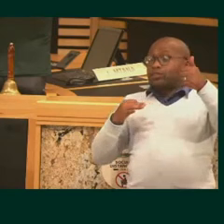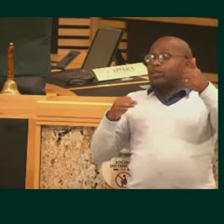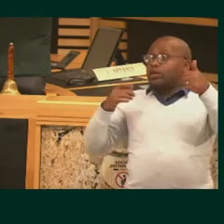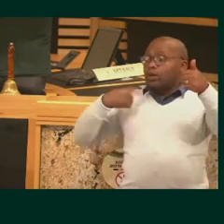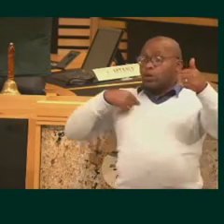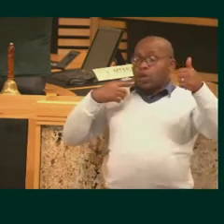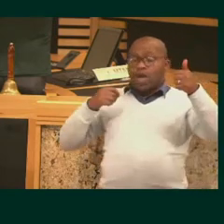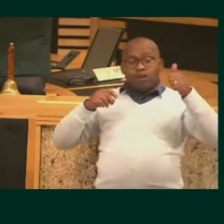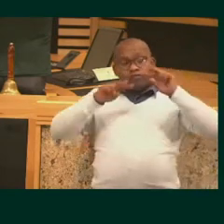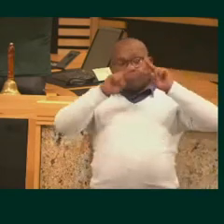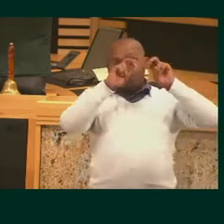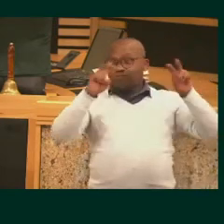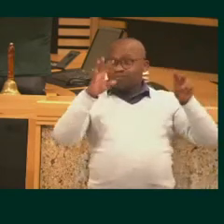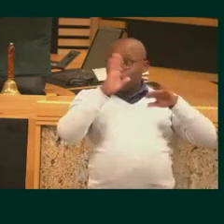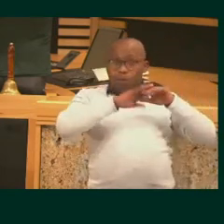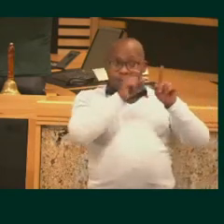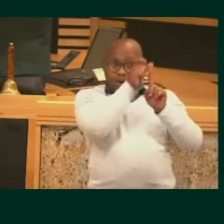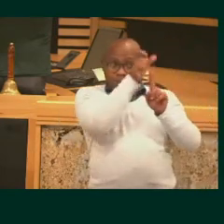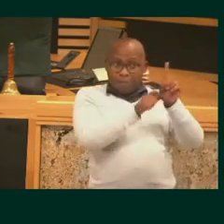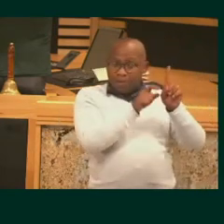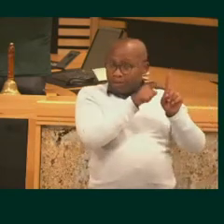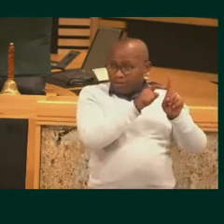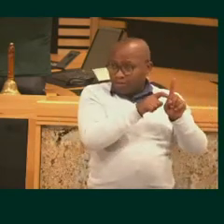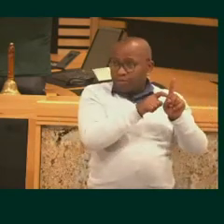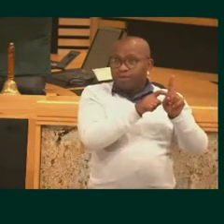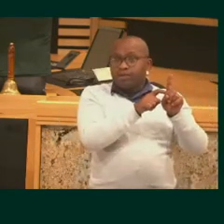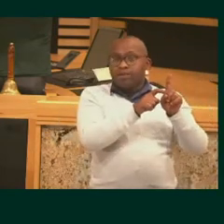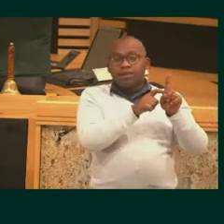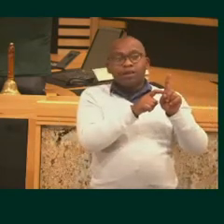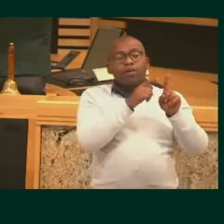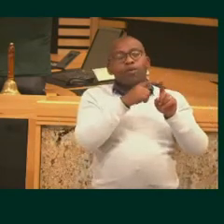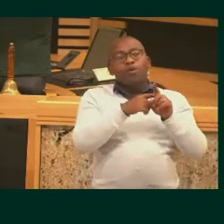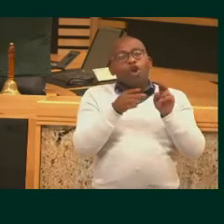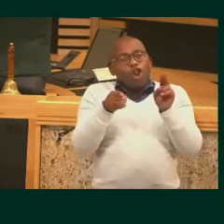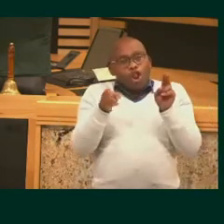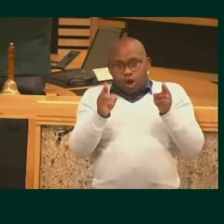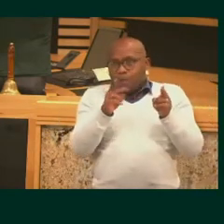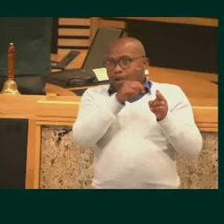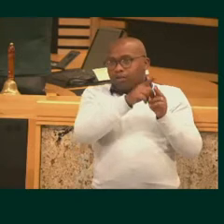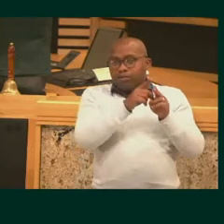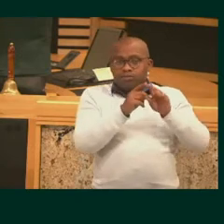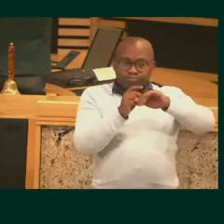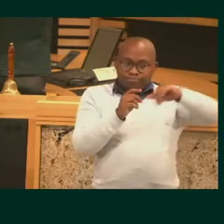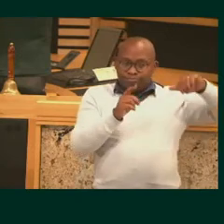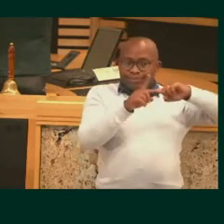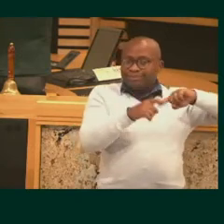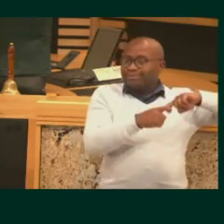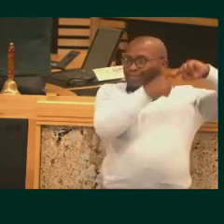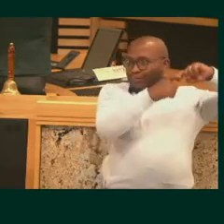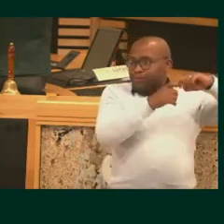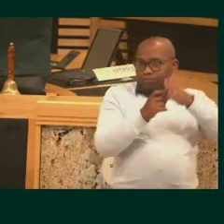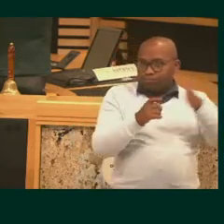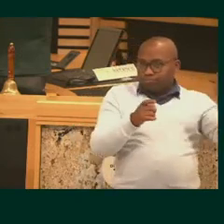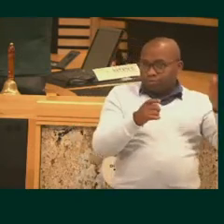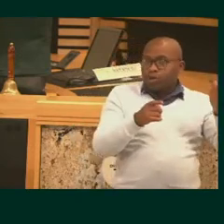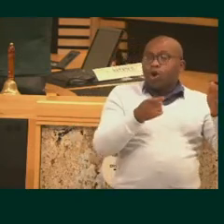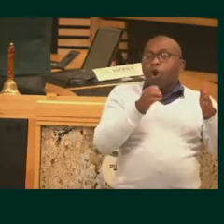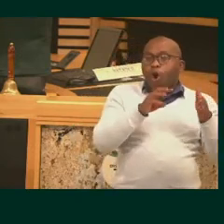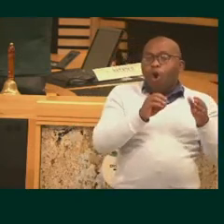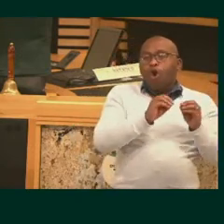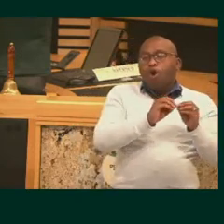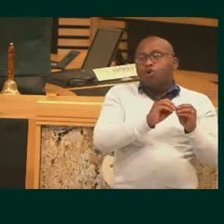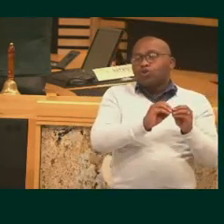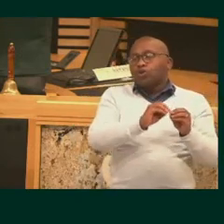an an an impact or influence on those processes they are either would be suspect ended or would be moved to a different um to a